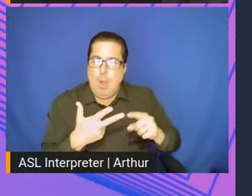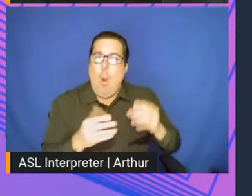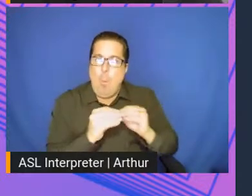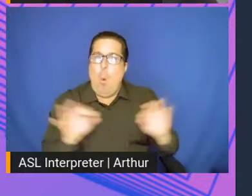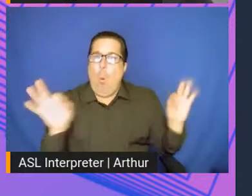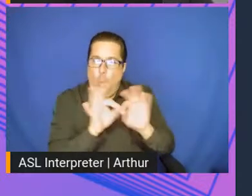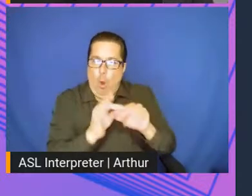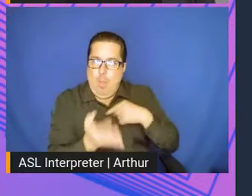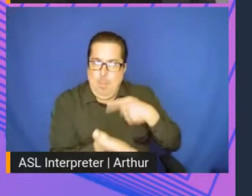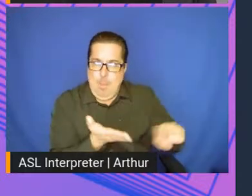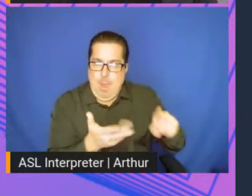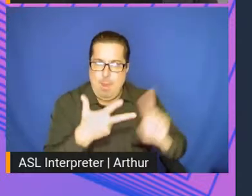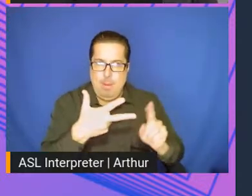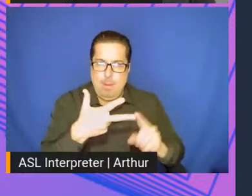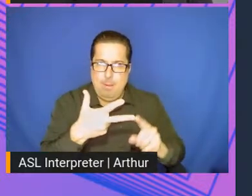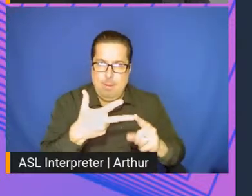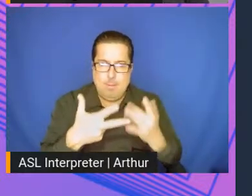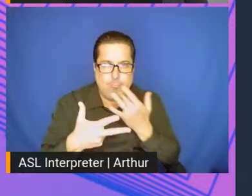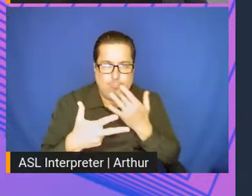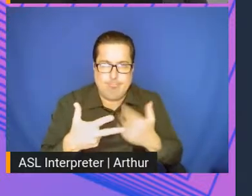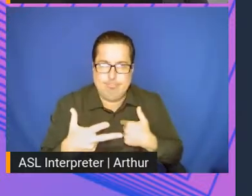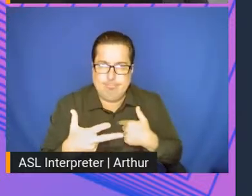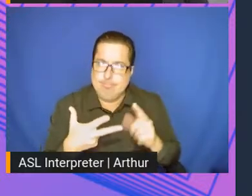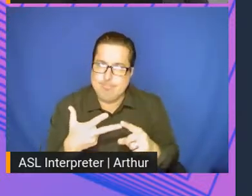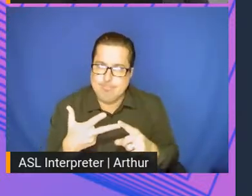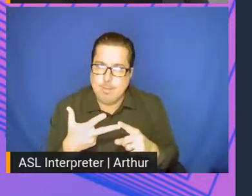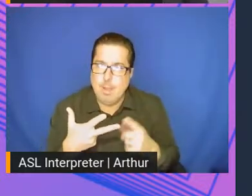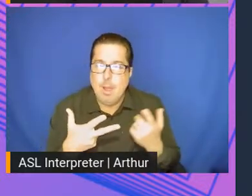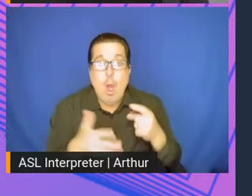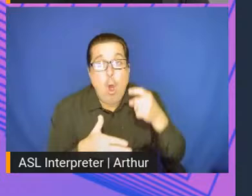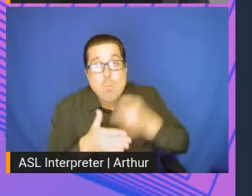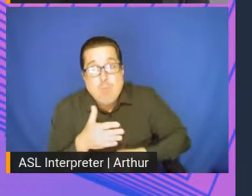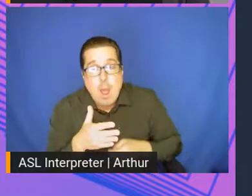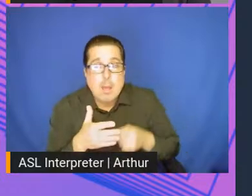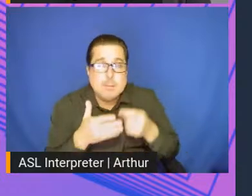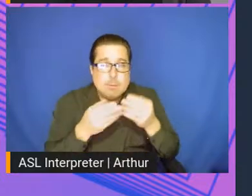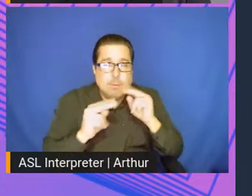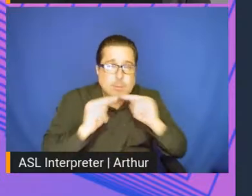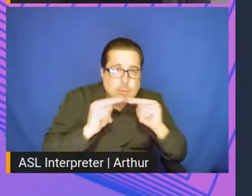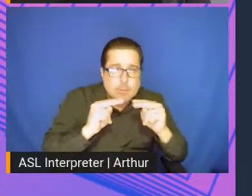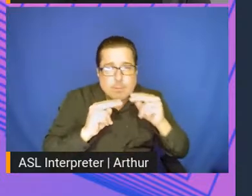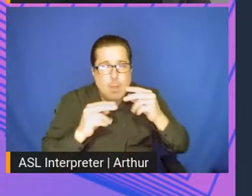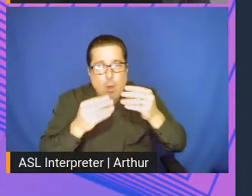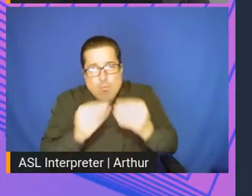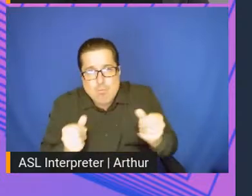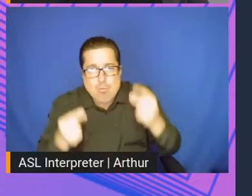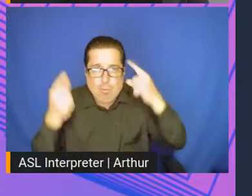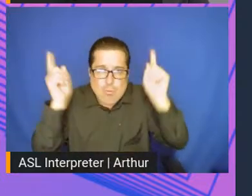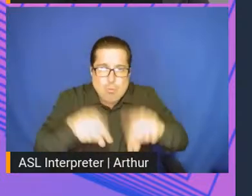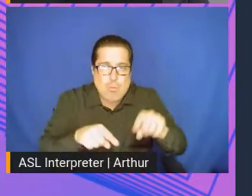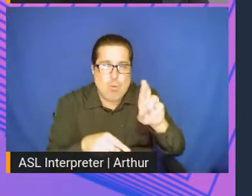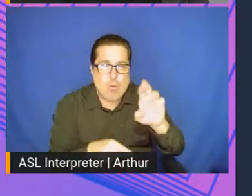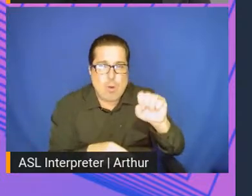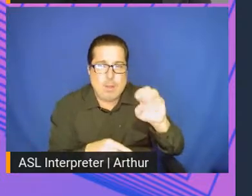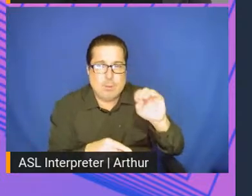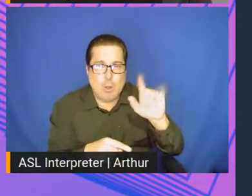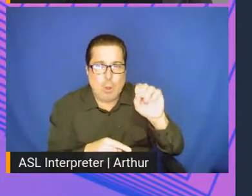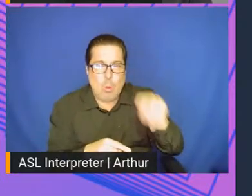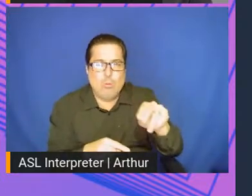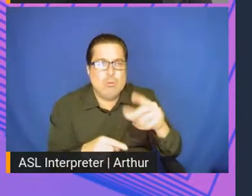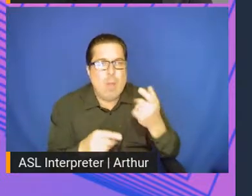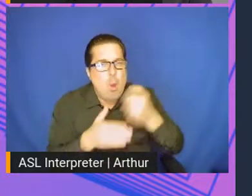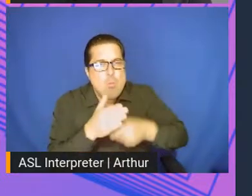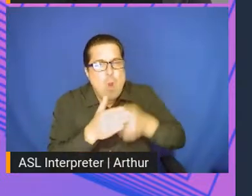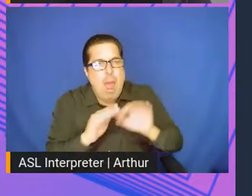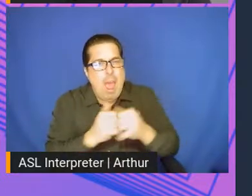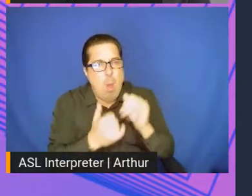Also important to consider is pricing resolution. So it's not just how the pricing works, but also how